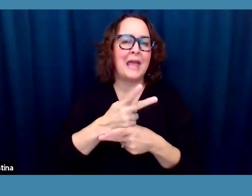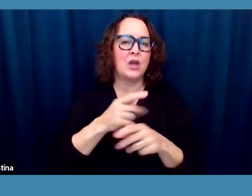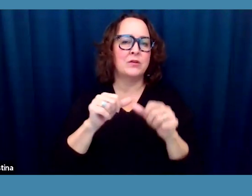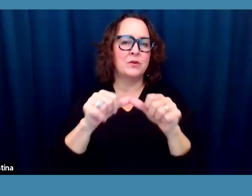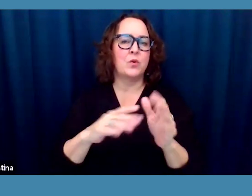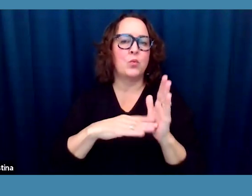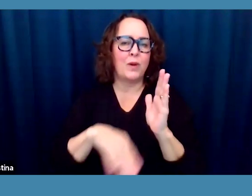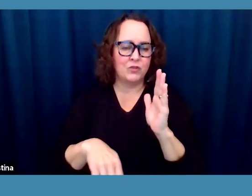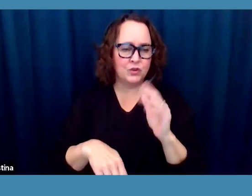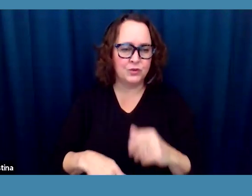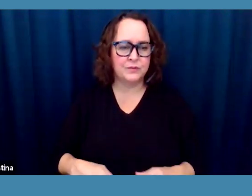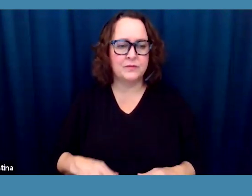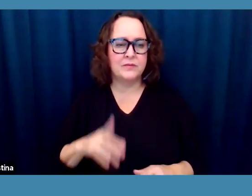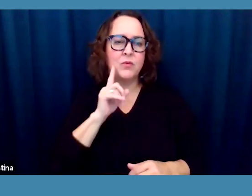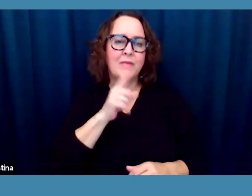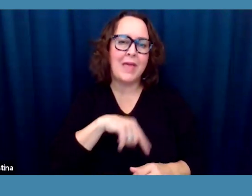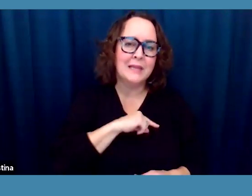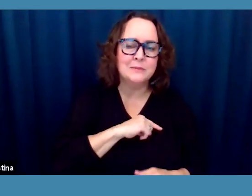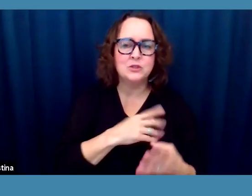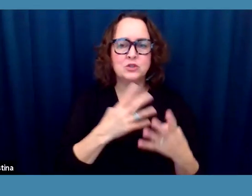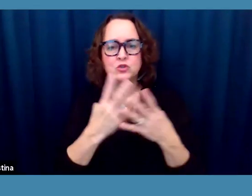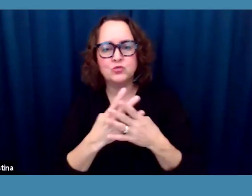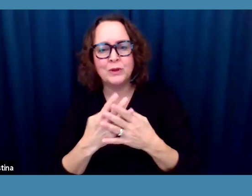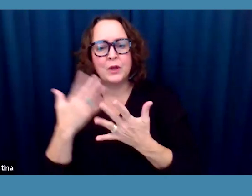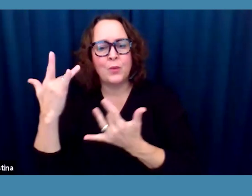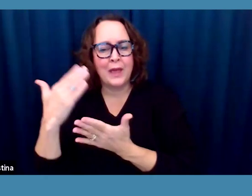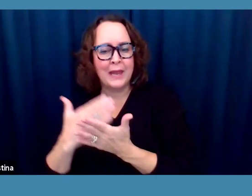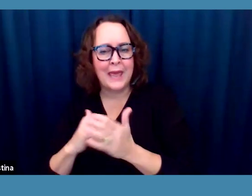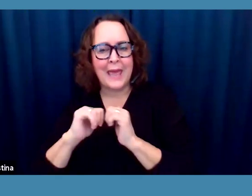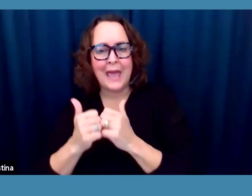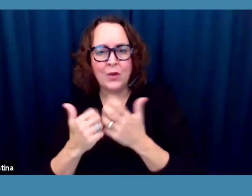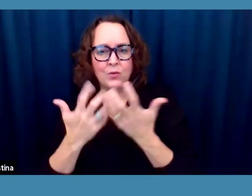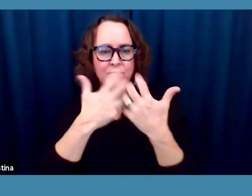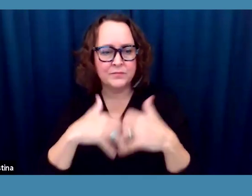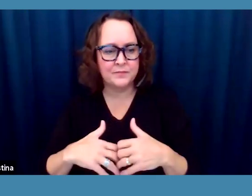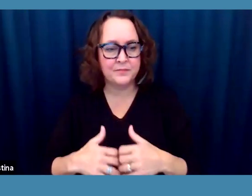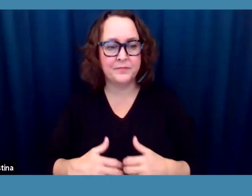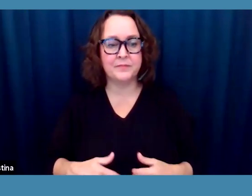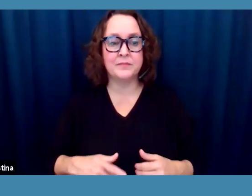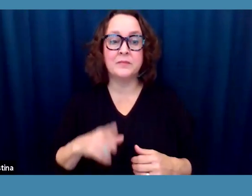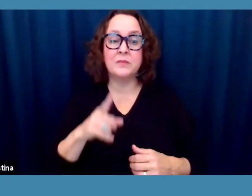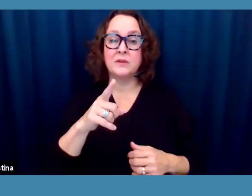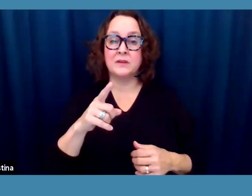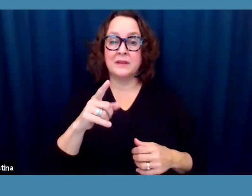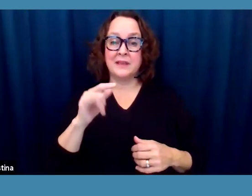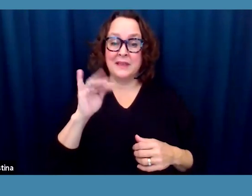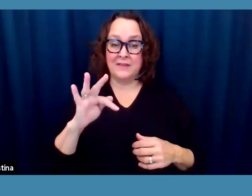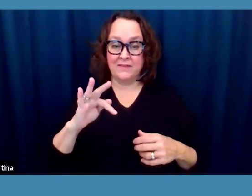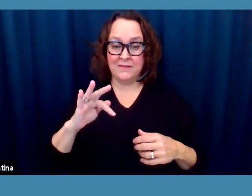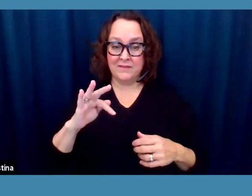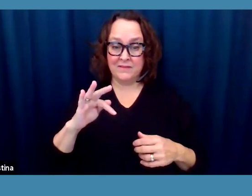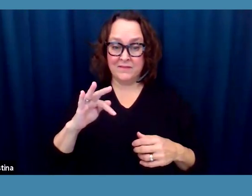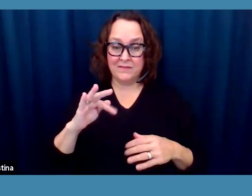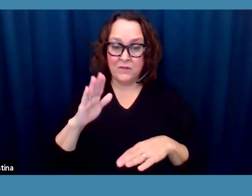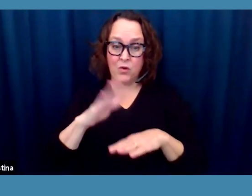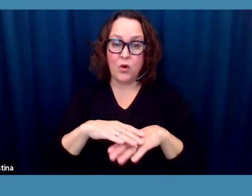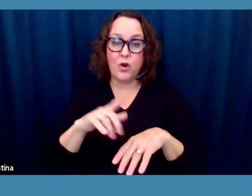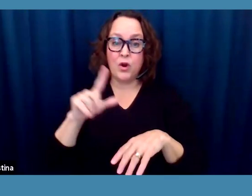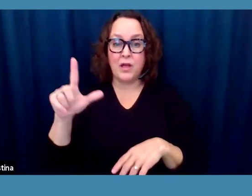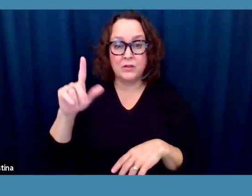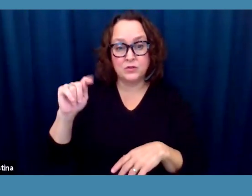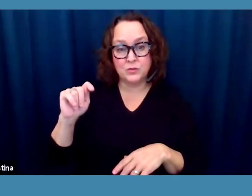eligibility and screening process and the wait list. The problems you might encounter if you're on the long-term care